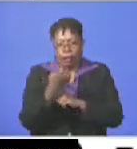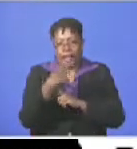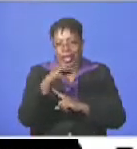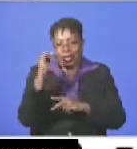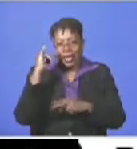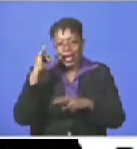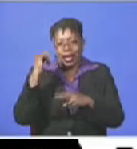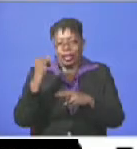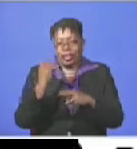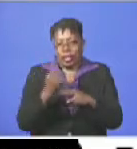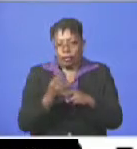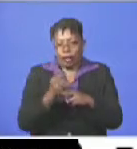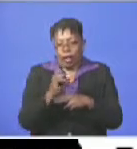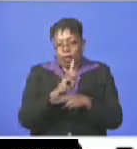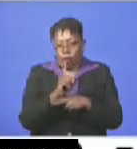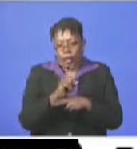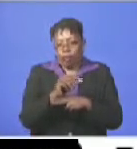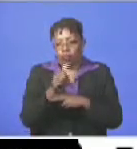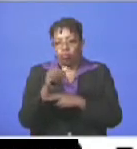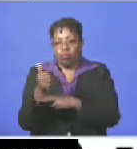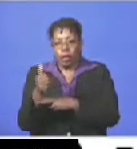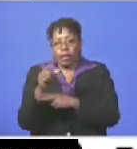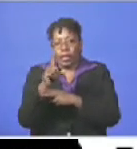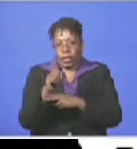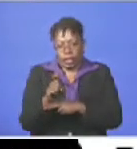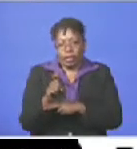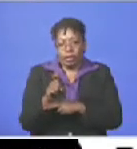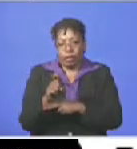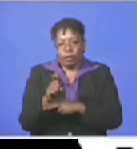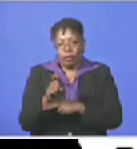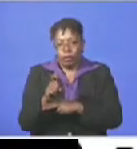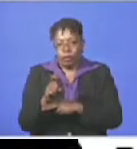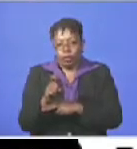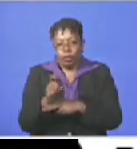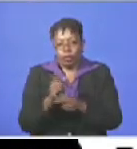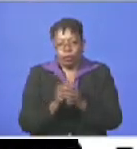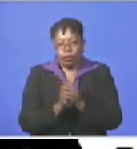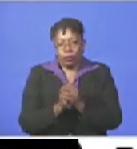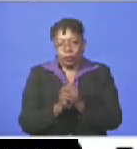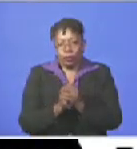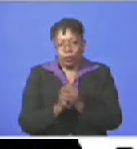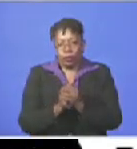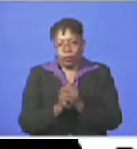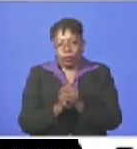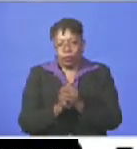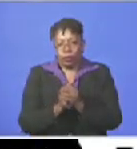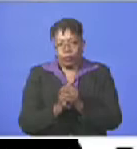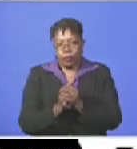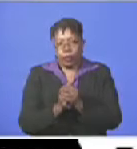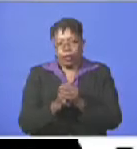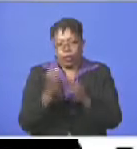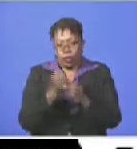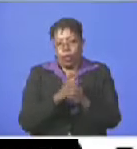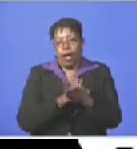identify where else they need to be taking their own personal and professional